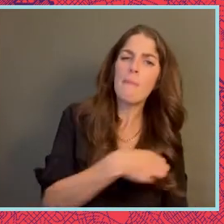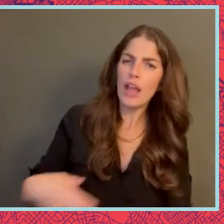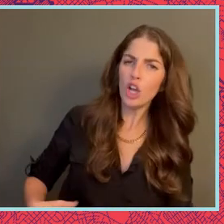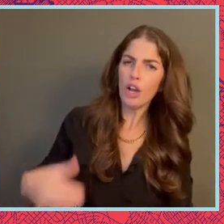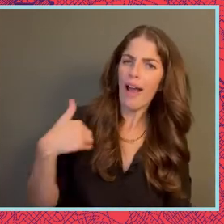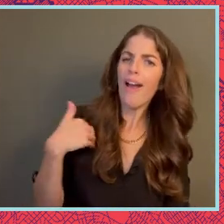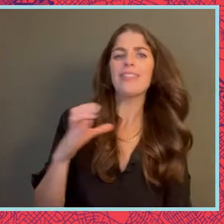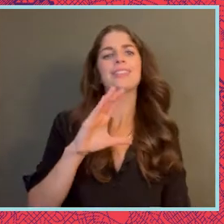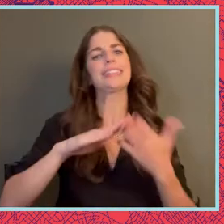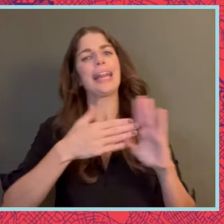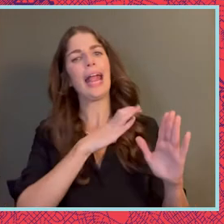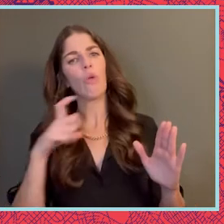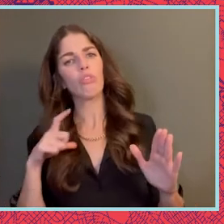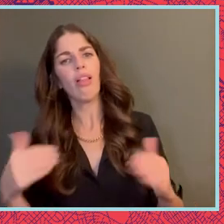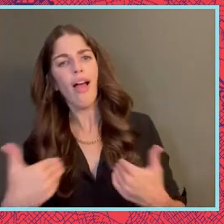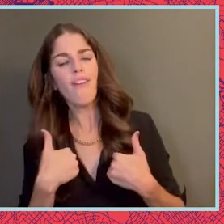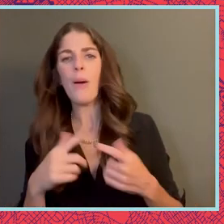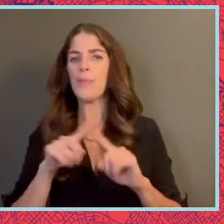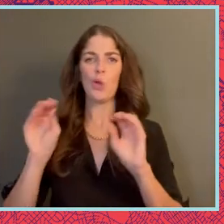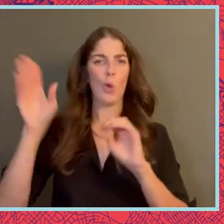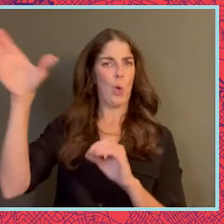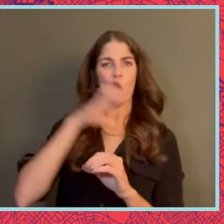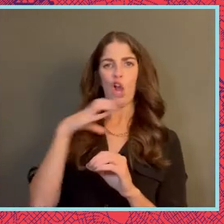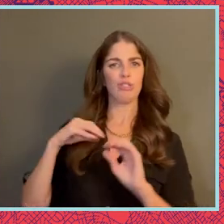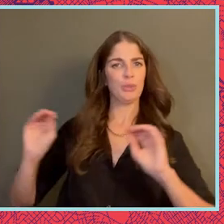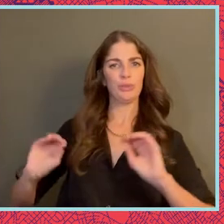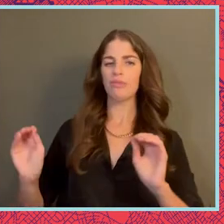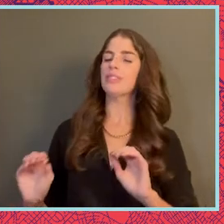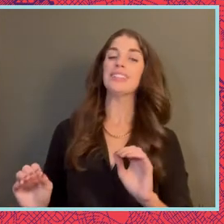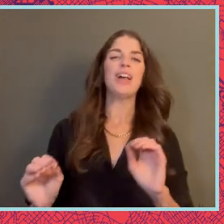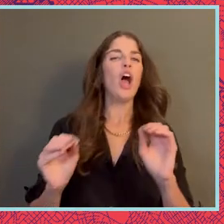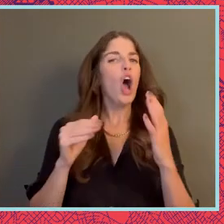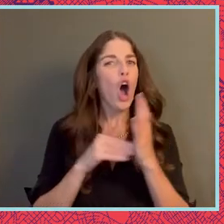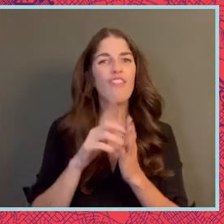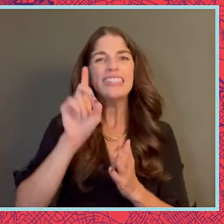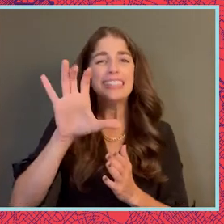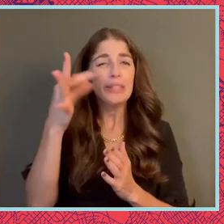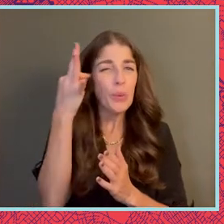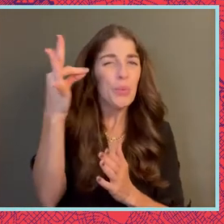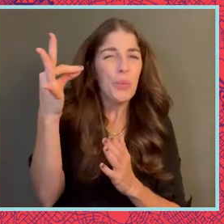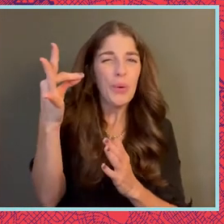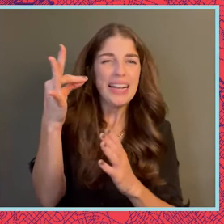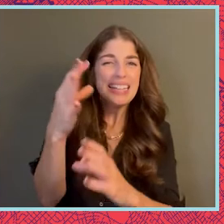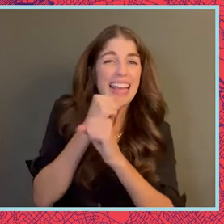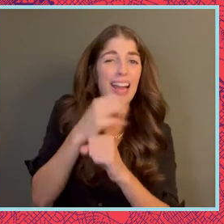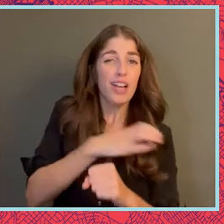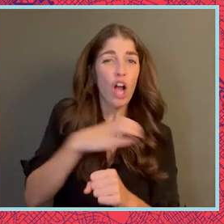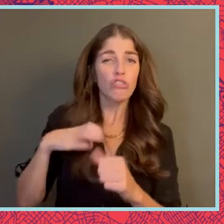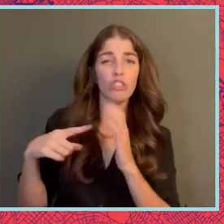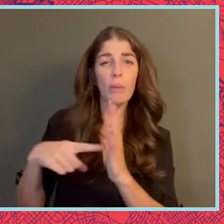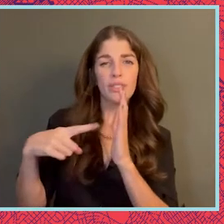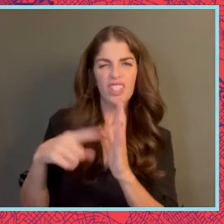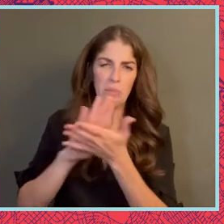city council. And you can see this at every point that D.C. residents get close to getting that vote in Congress, whether it's in the